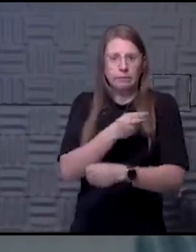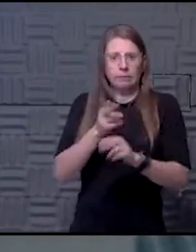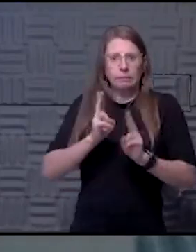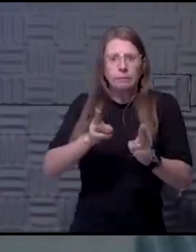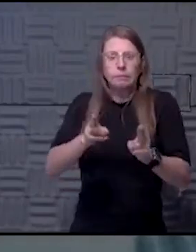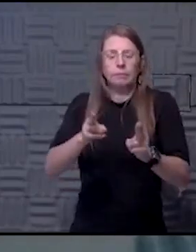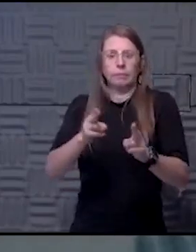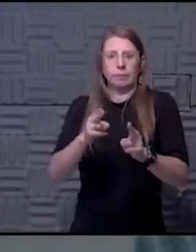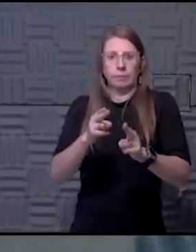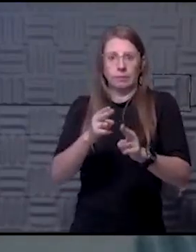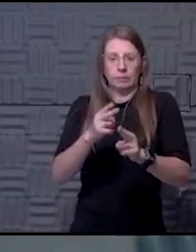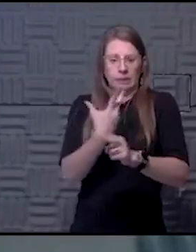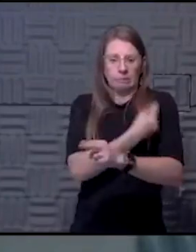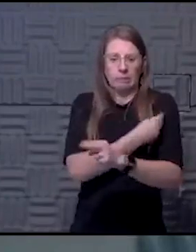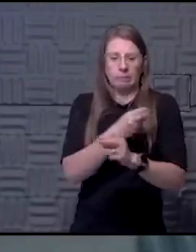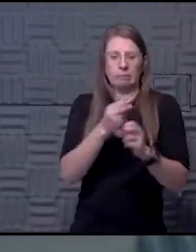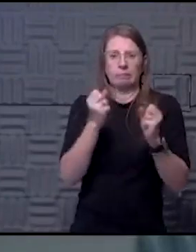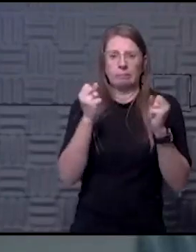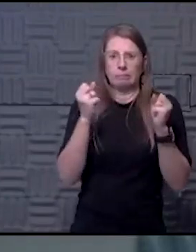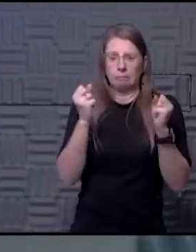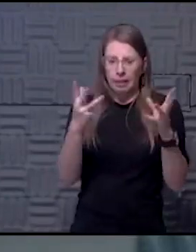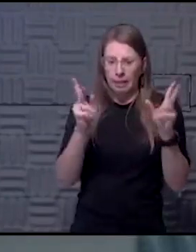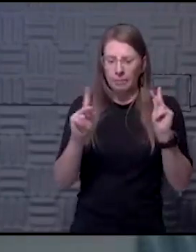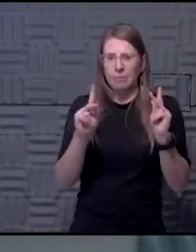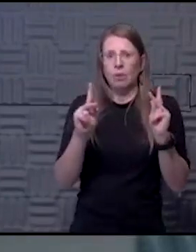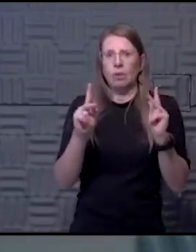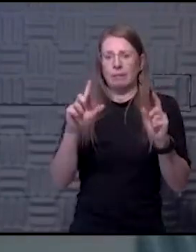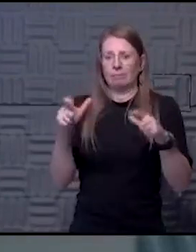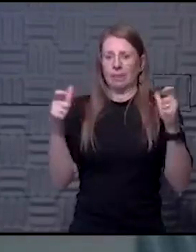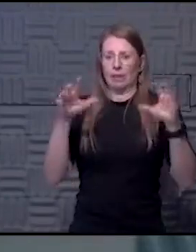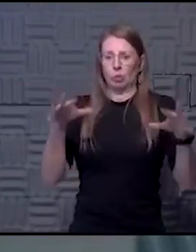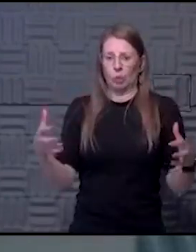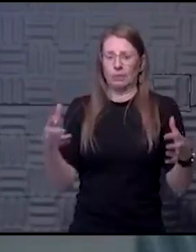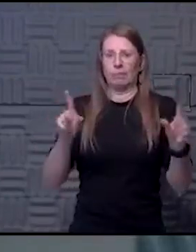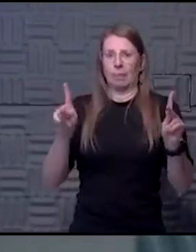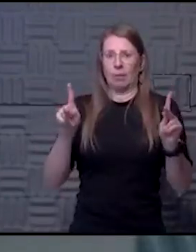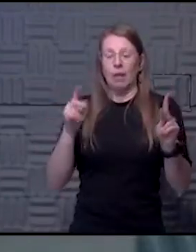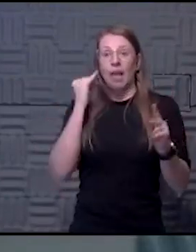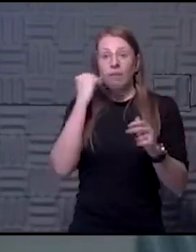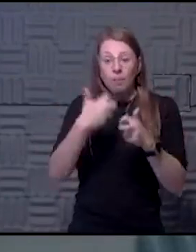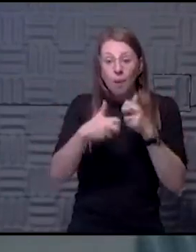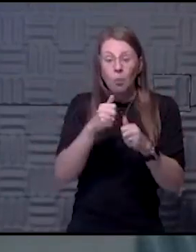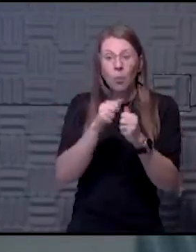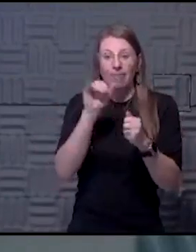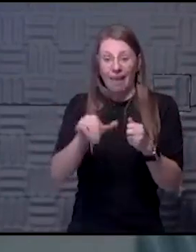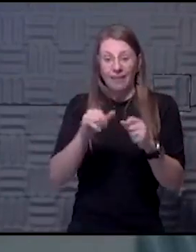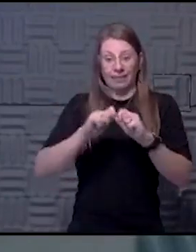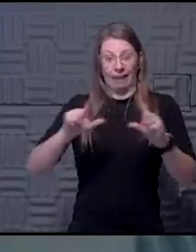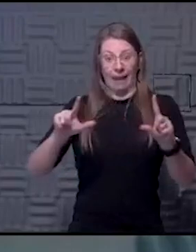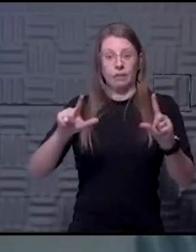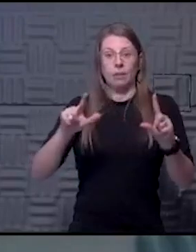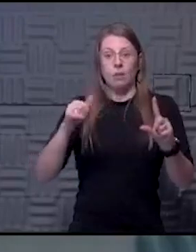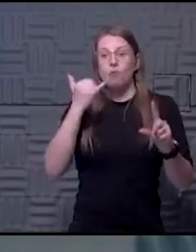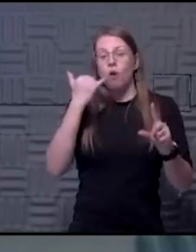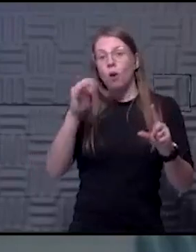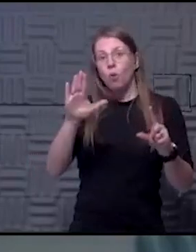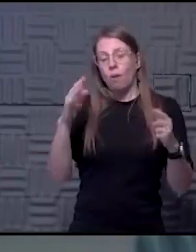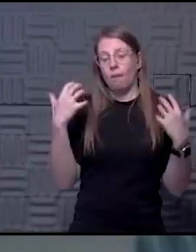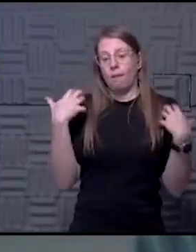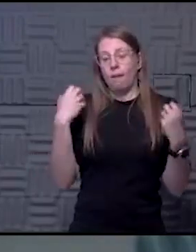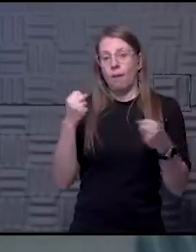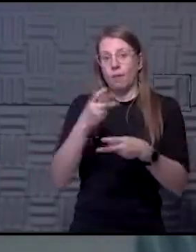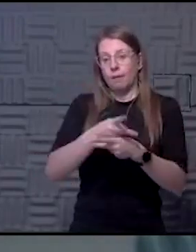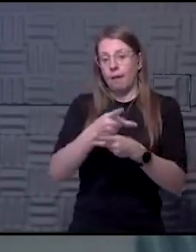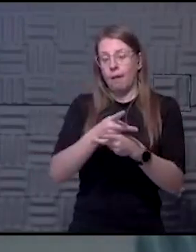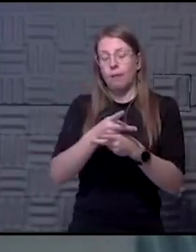reach significant and large groups, but at the same time, make sure you keep trying. If you have any problem with that, either call your healthcare provider, no